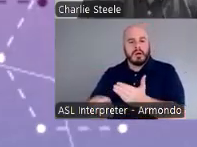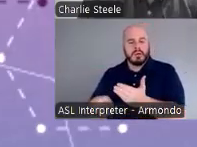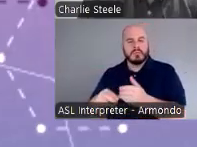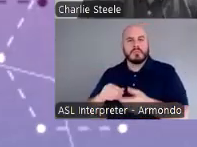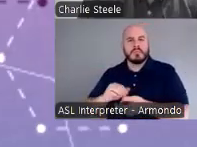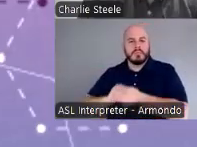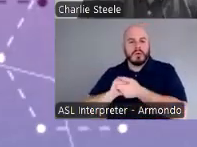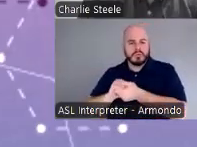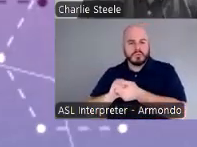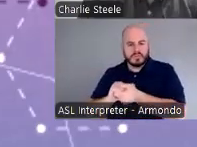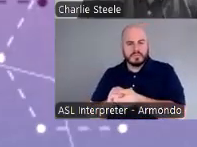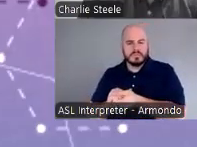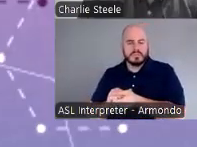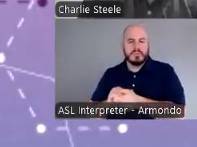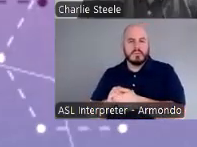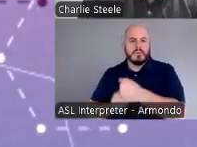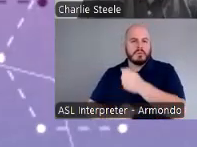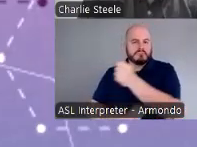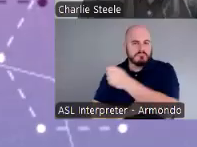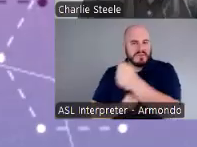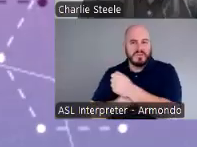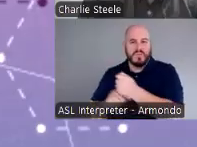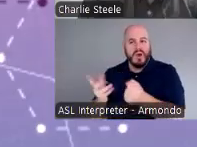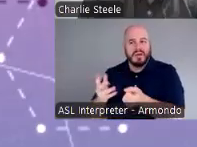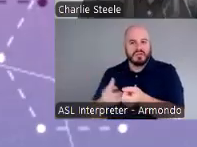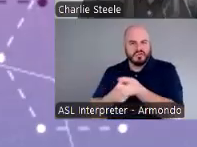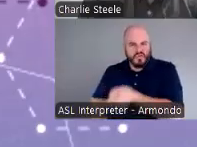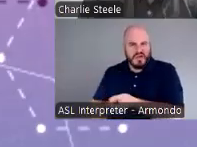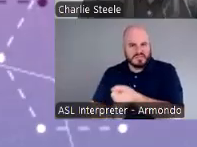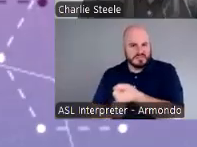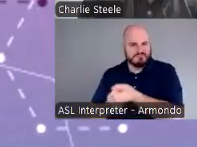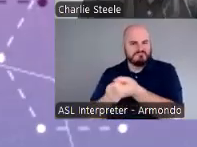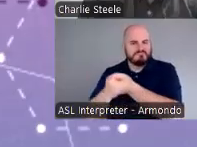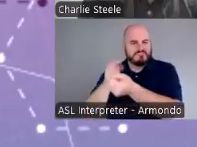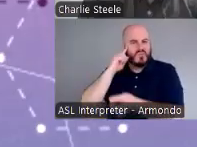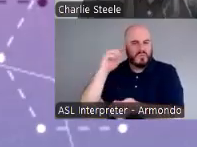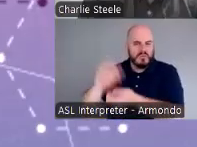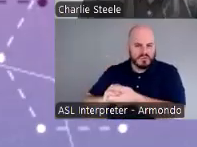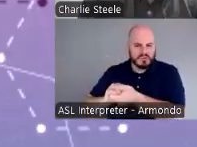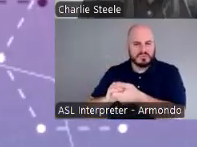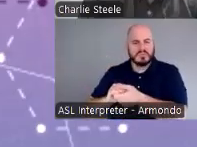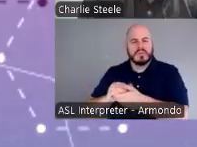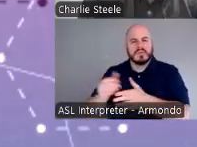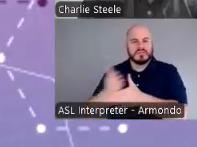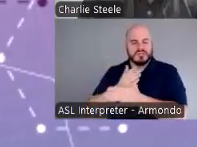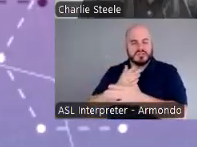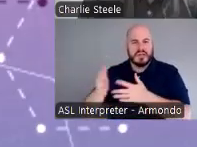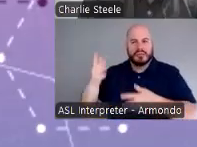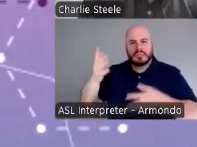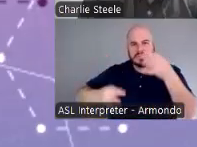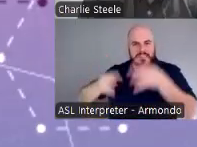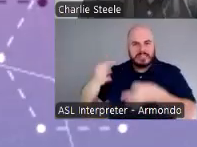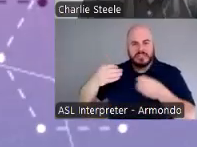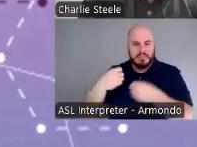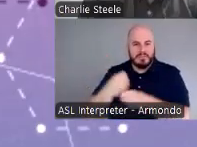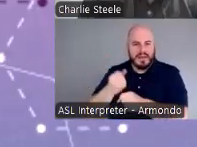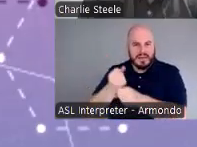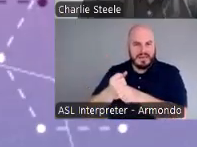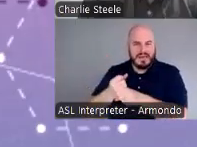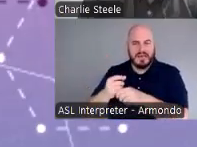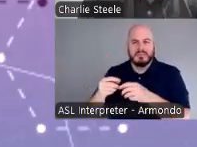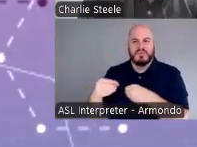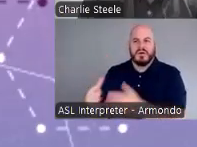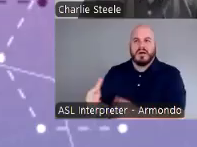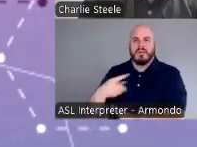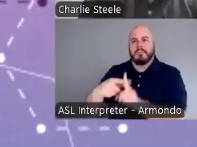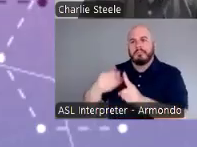drive shared decision making and improve health outcomes. And this is the same as what we have said before. So